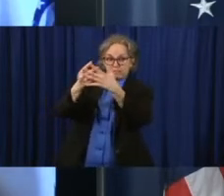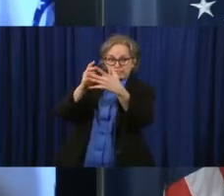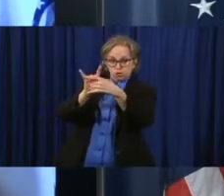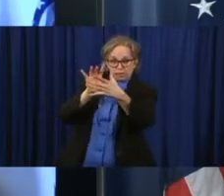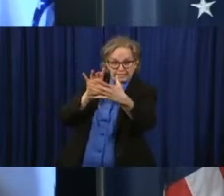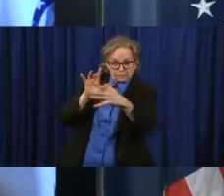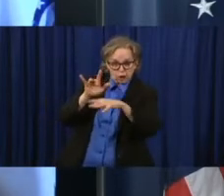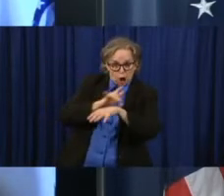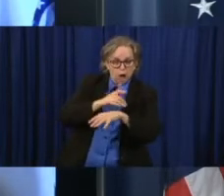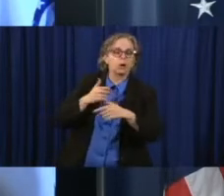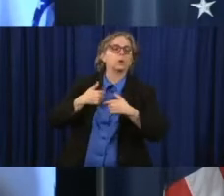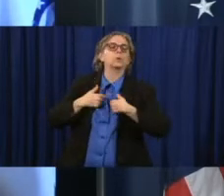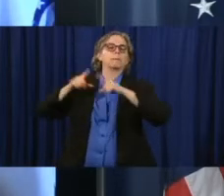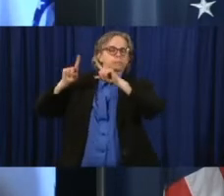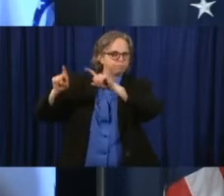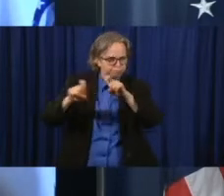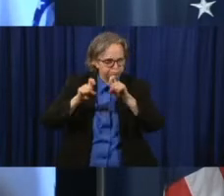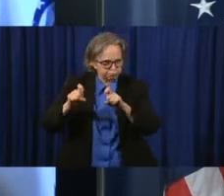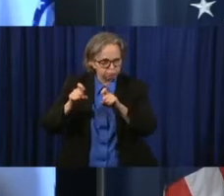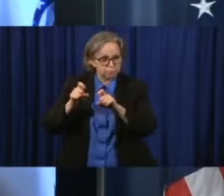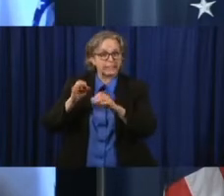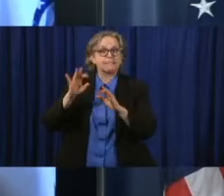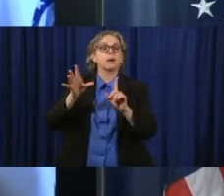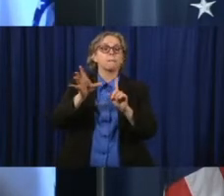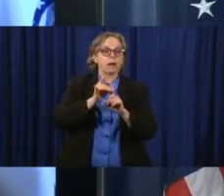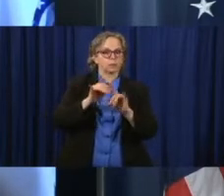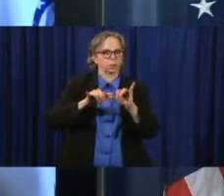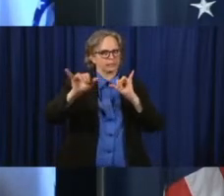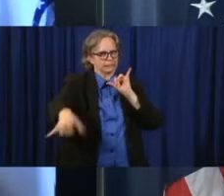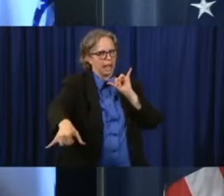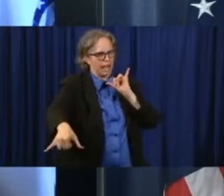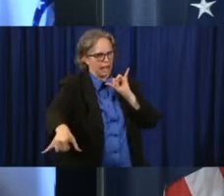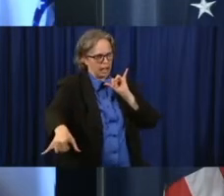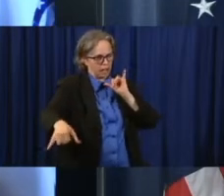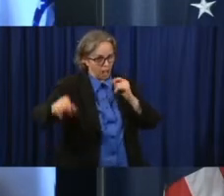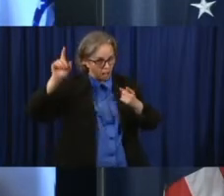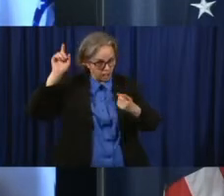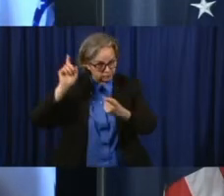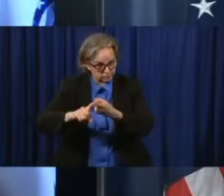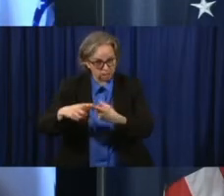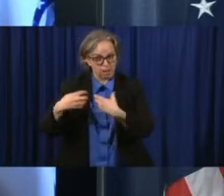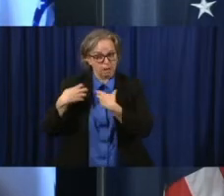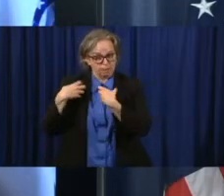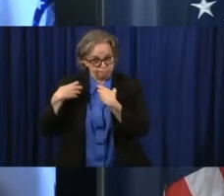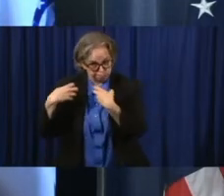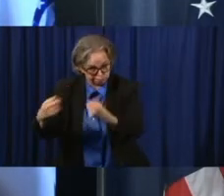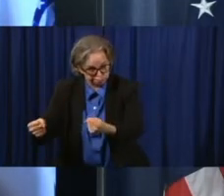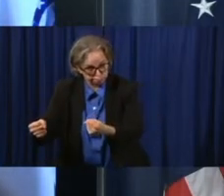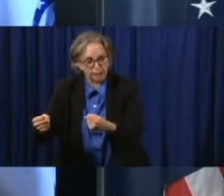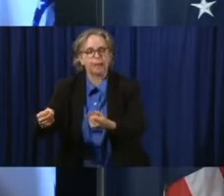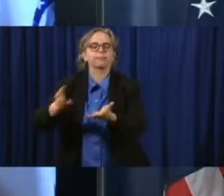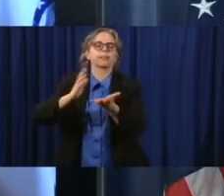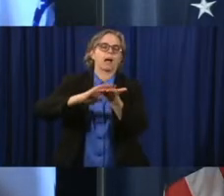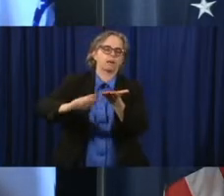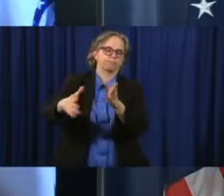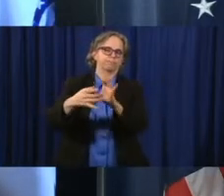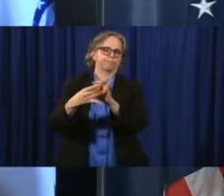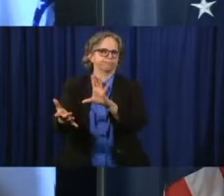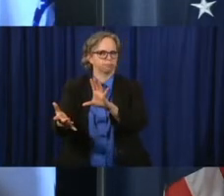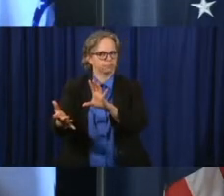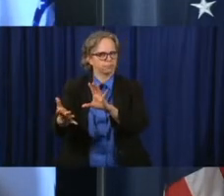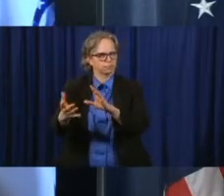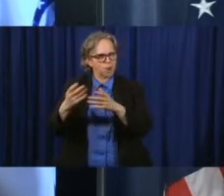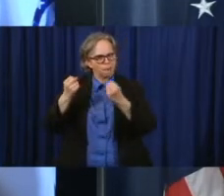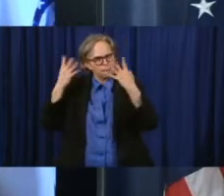we would test you and keep you quarantined after testing. And then if you are positive, we would give